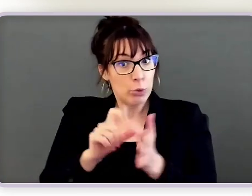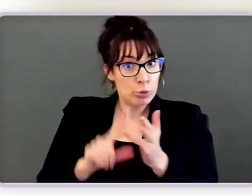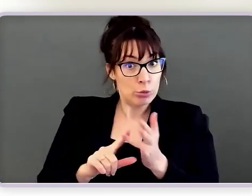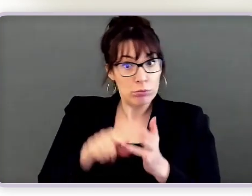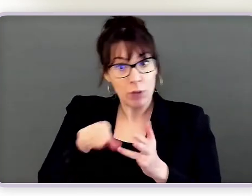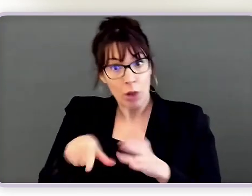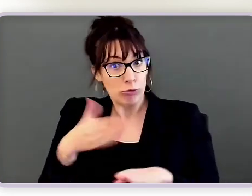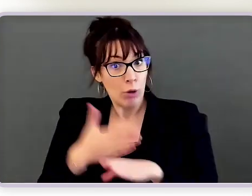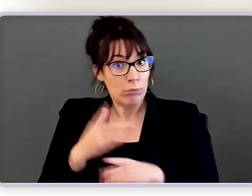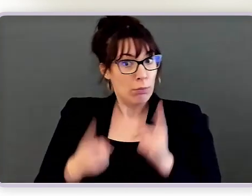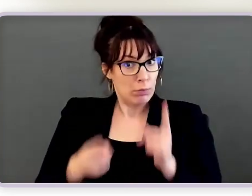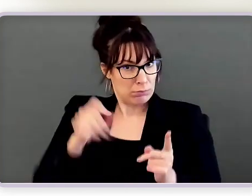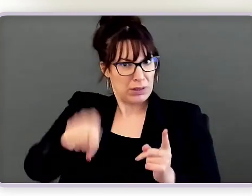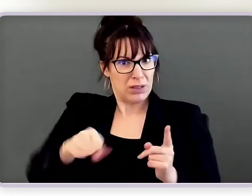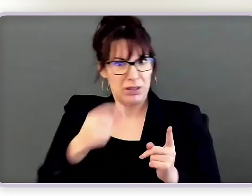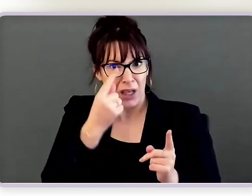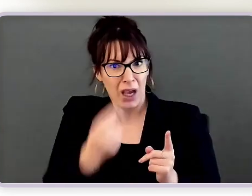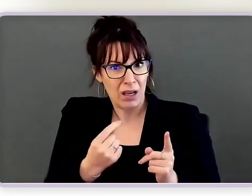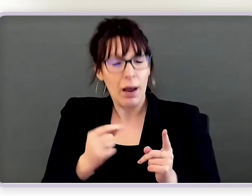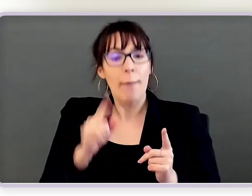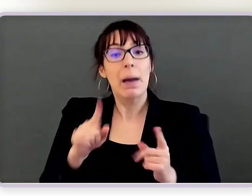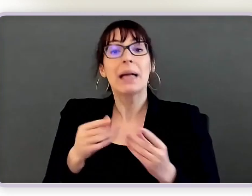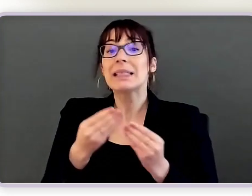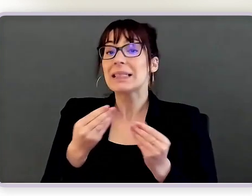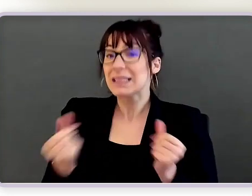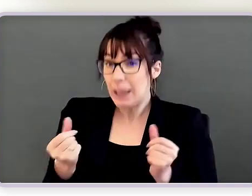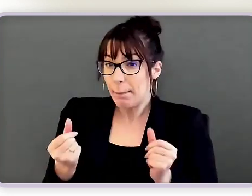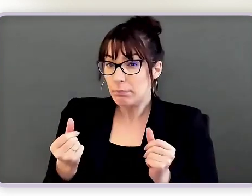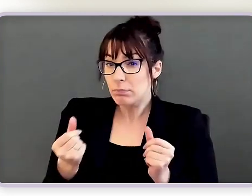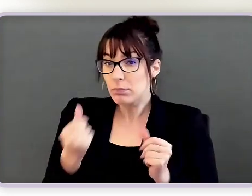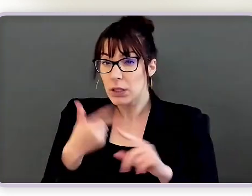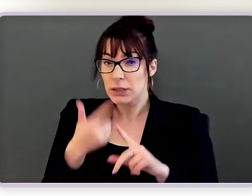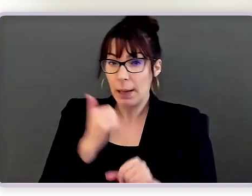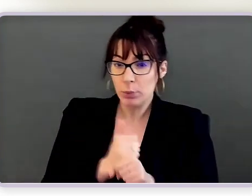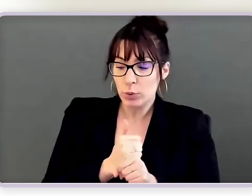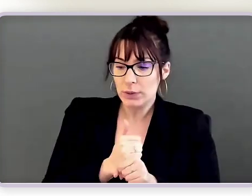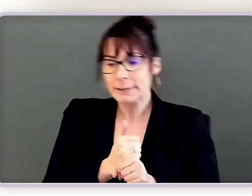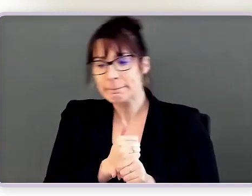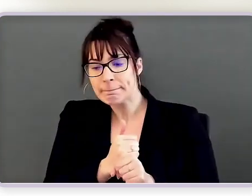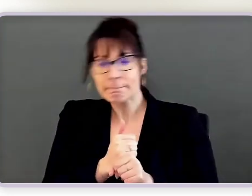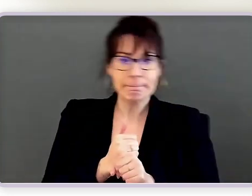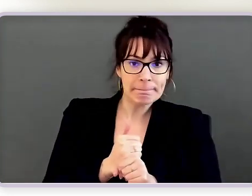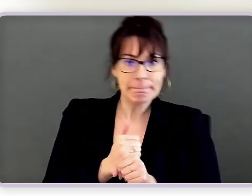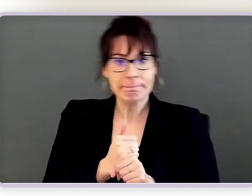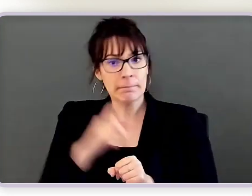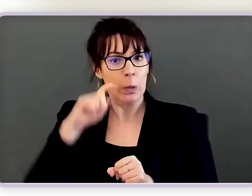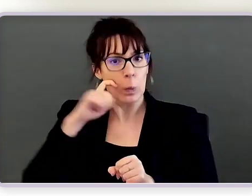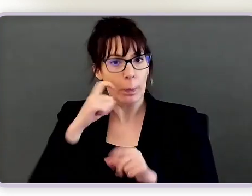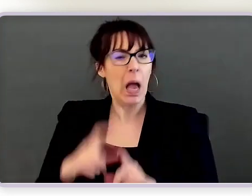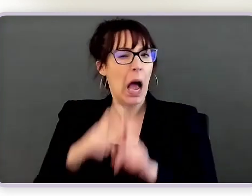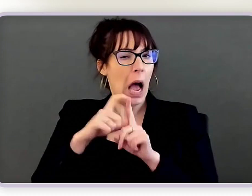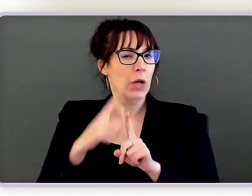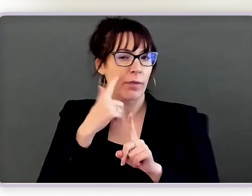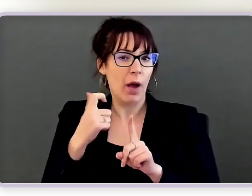But for these ones, for example, it's going to be really difficult to find a reasonable adjustment, and so